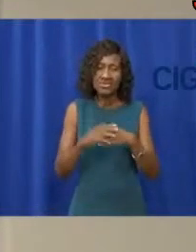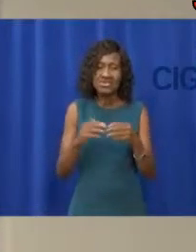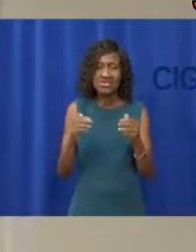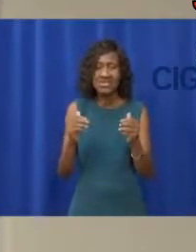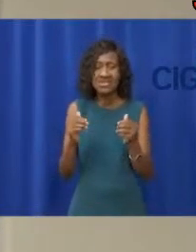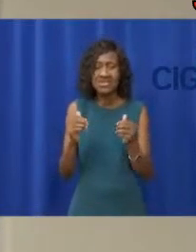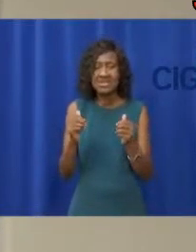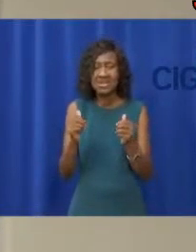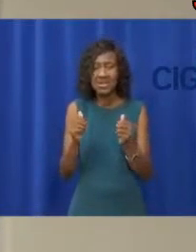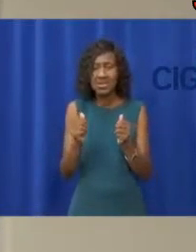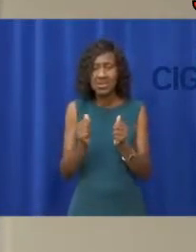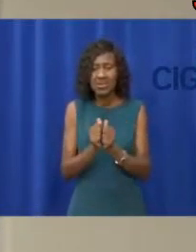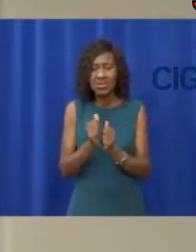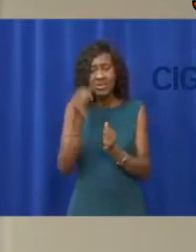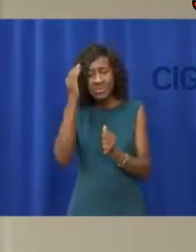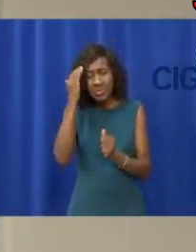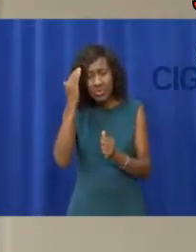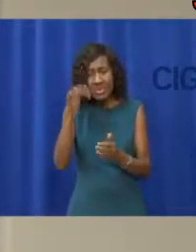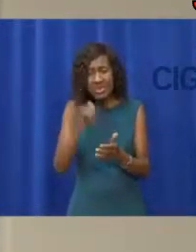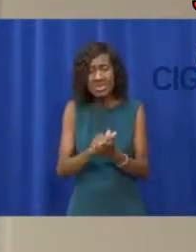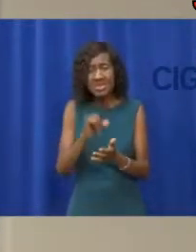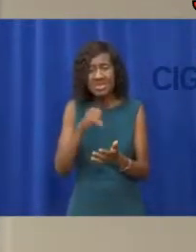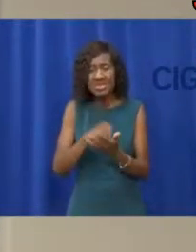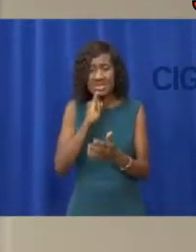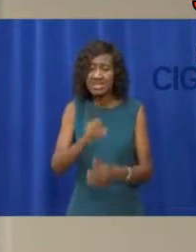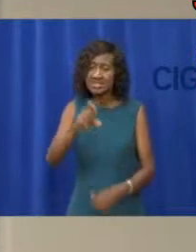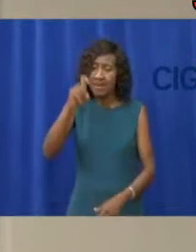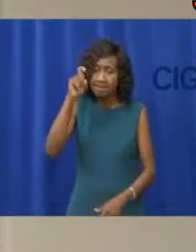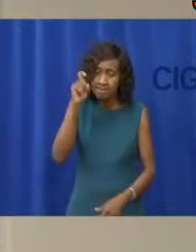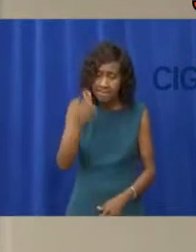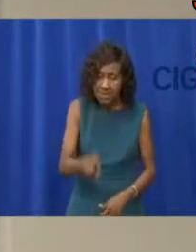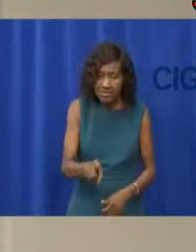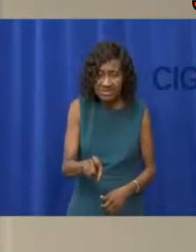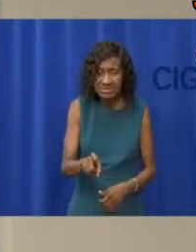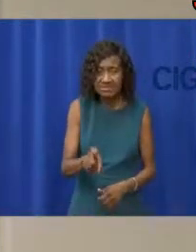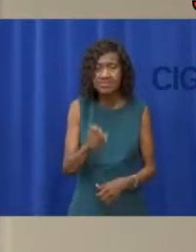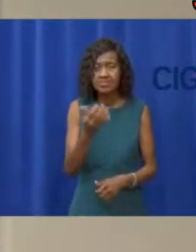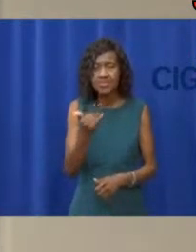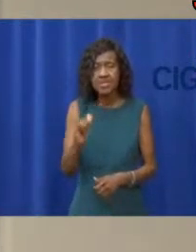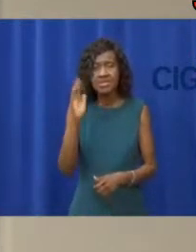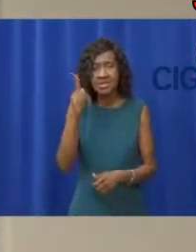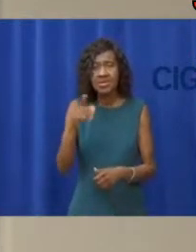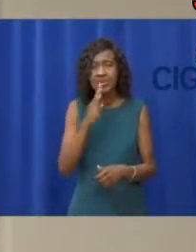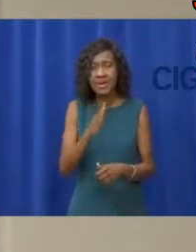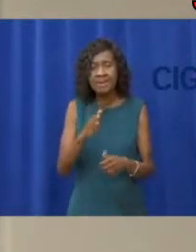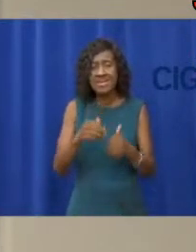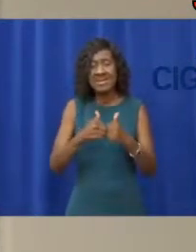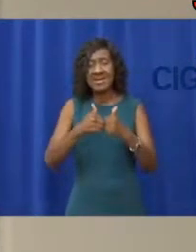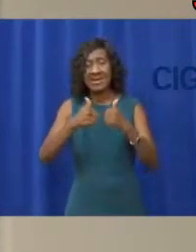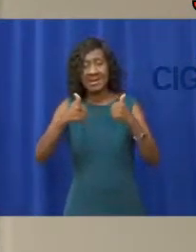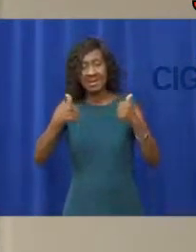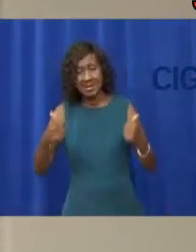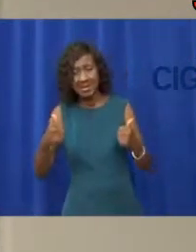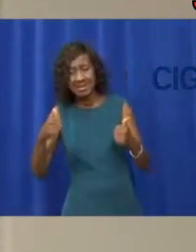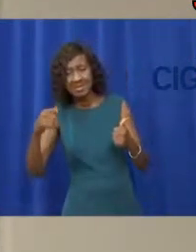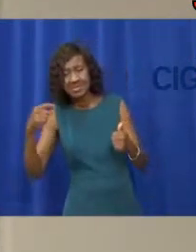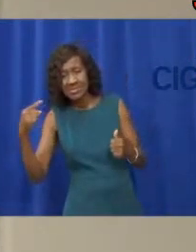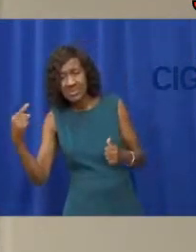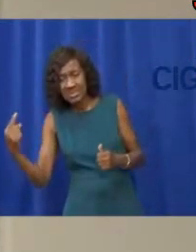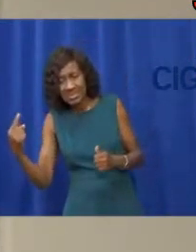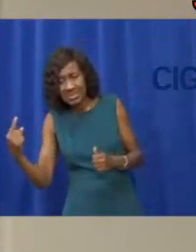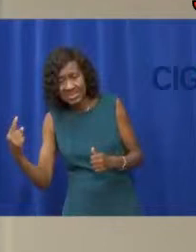it's mandatory that they will be self-isolated or isolated at